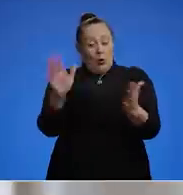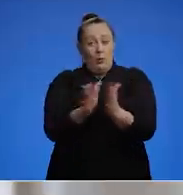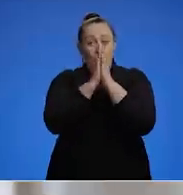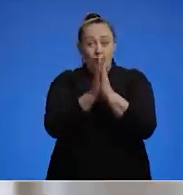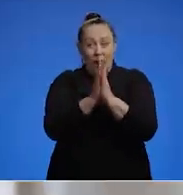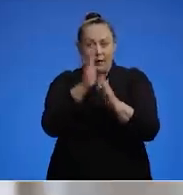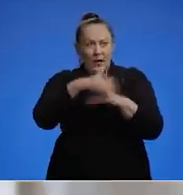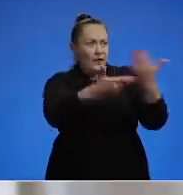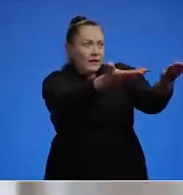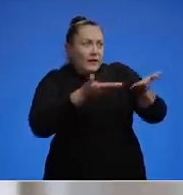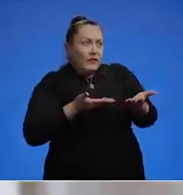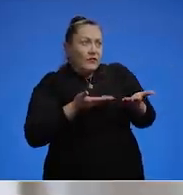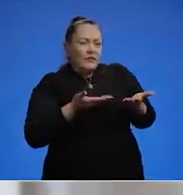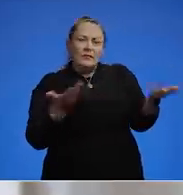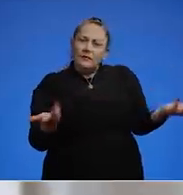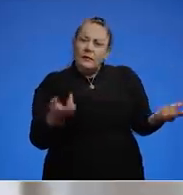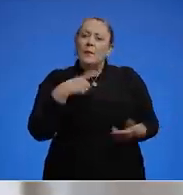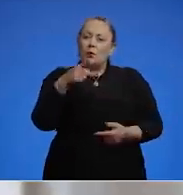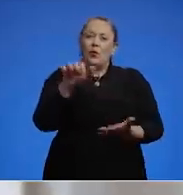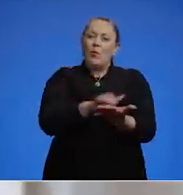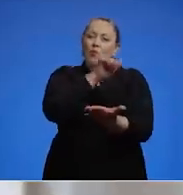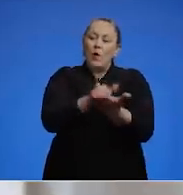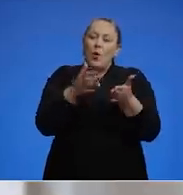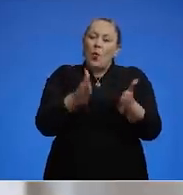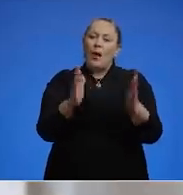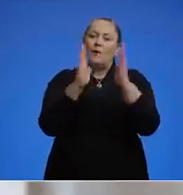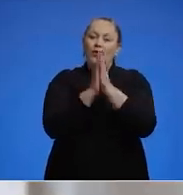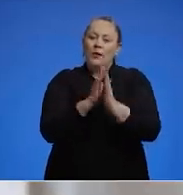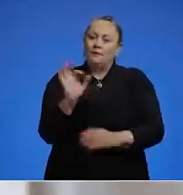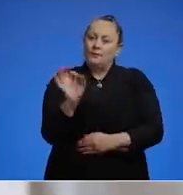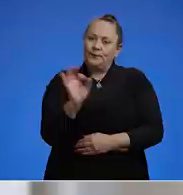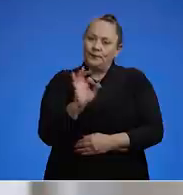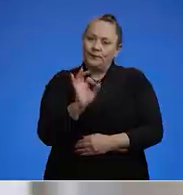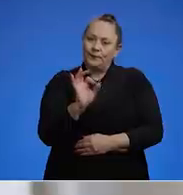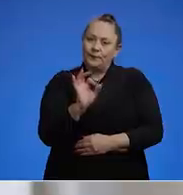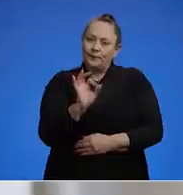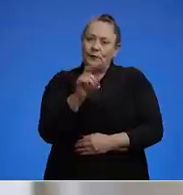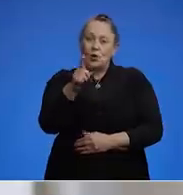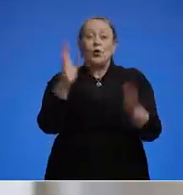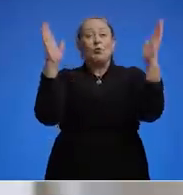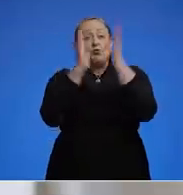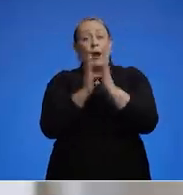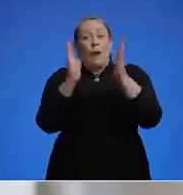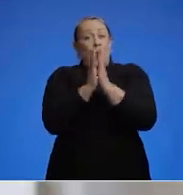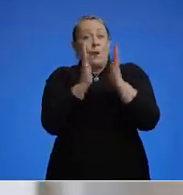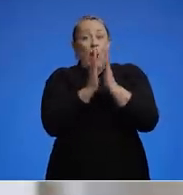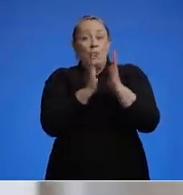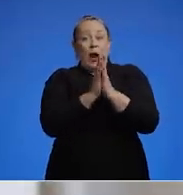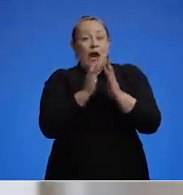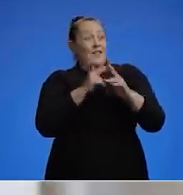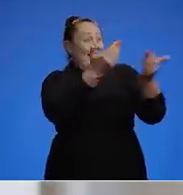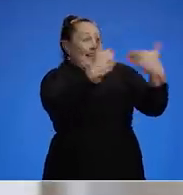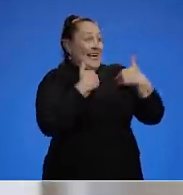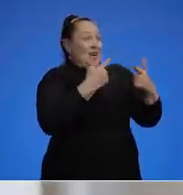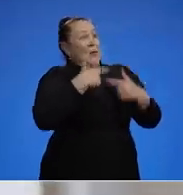get it, it is because you have not prayed properly. You have prayed for something to indulge your